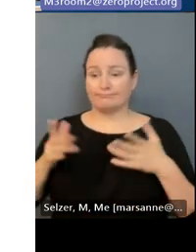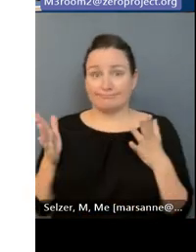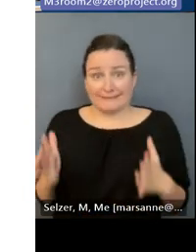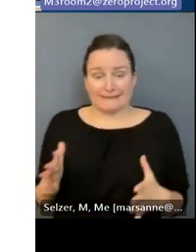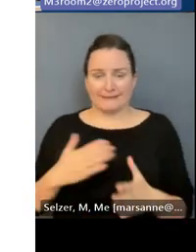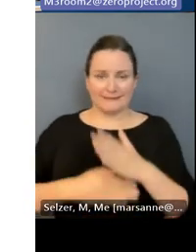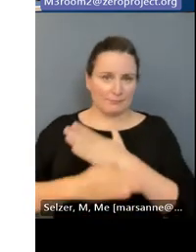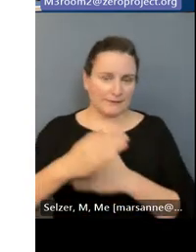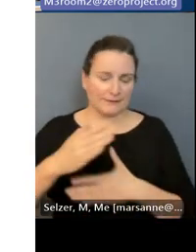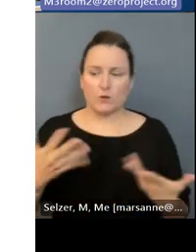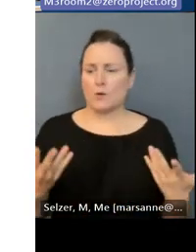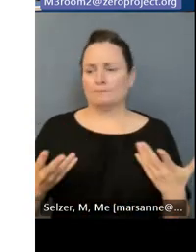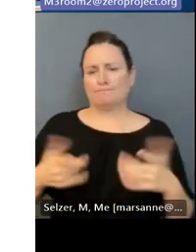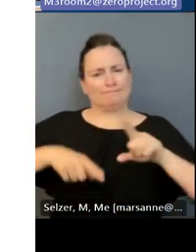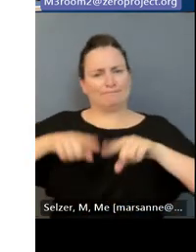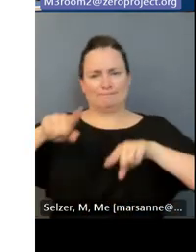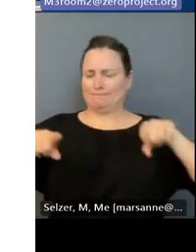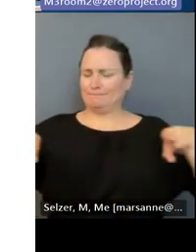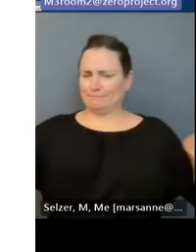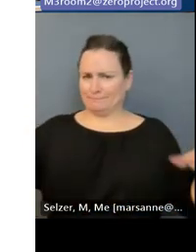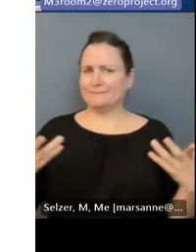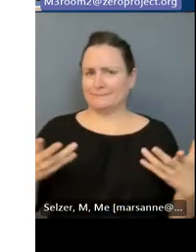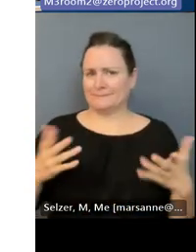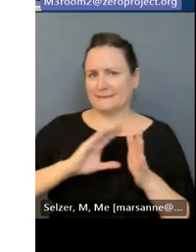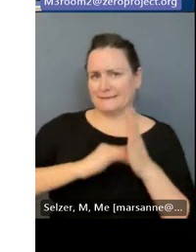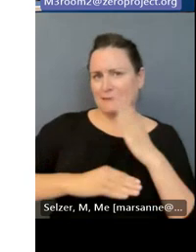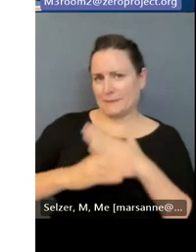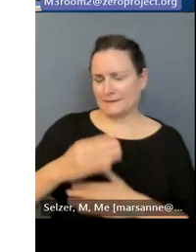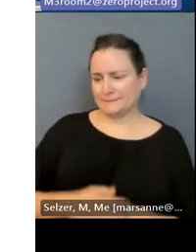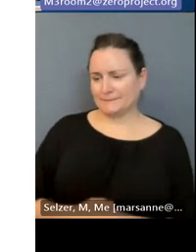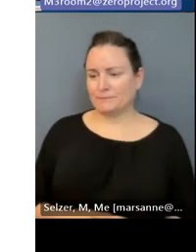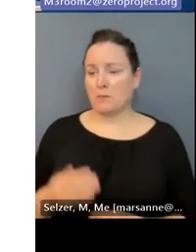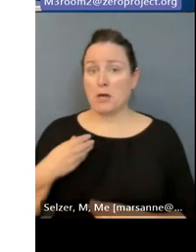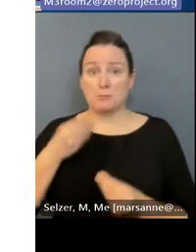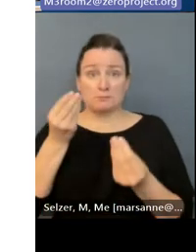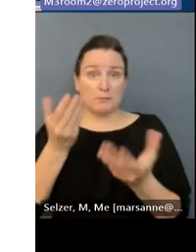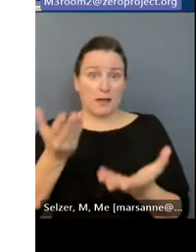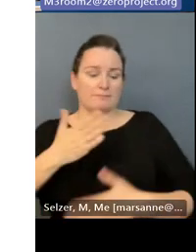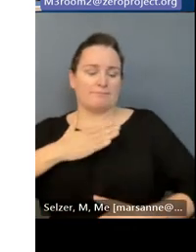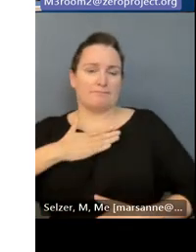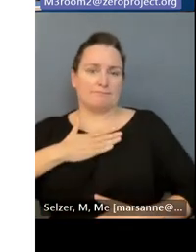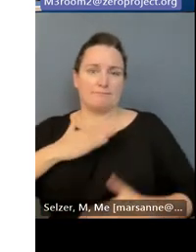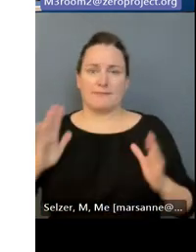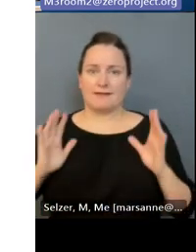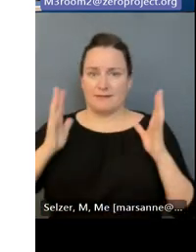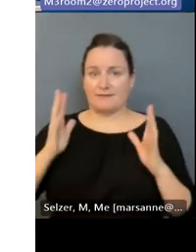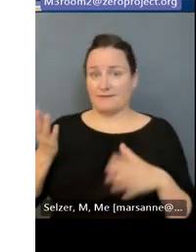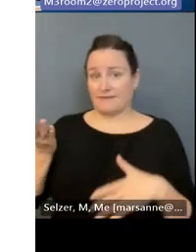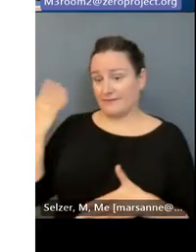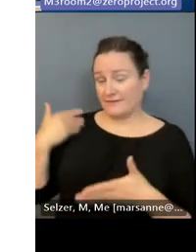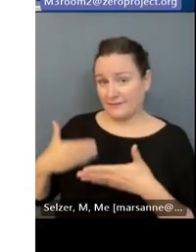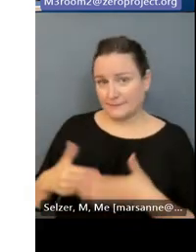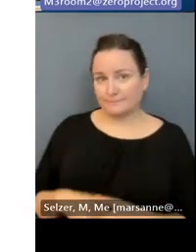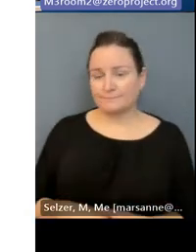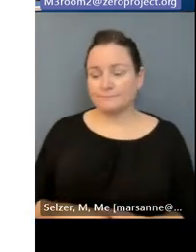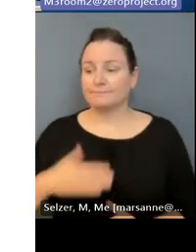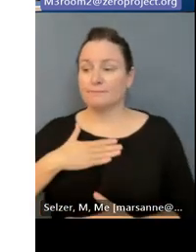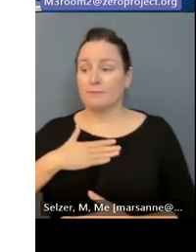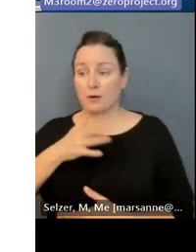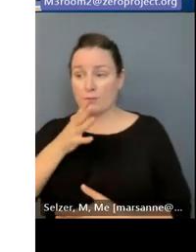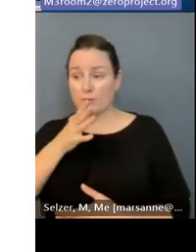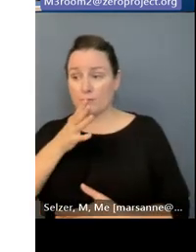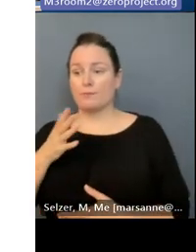started this. So in 2009, my mother, she suffered stroke and she was paralyzed from the left side. And she was